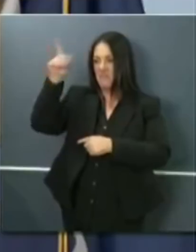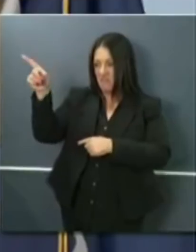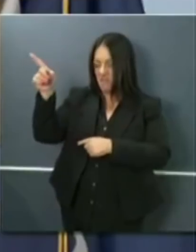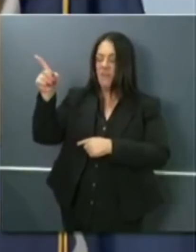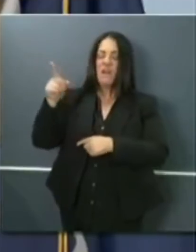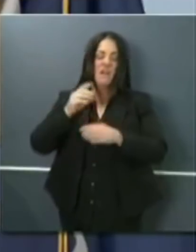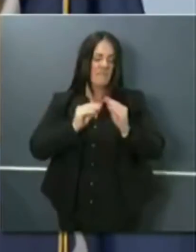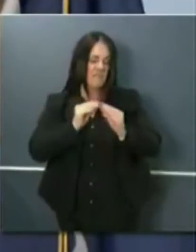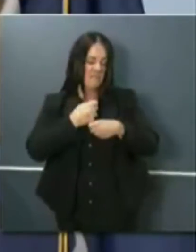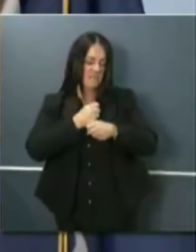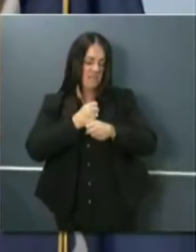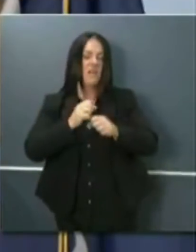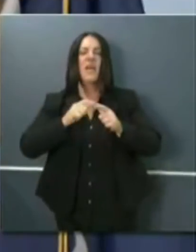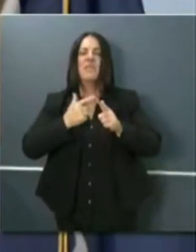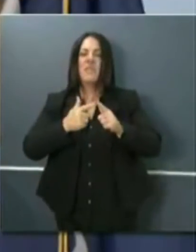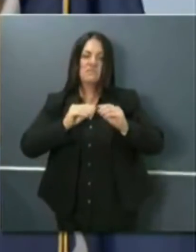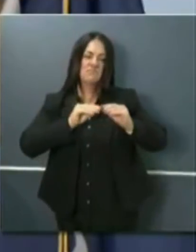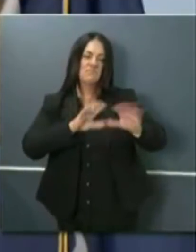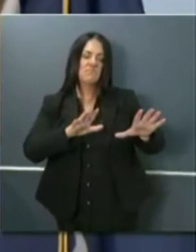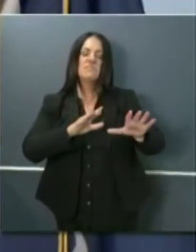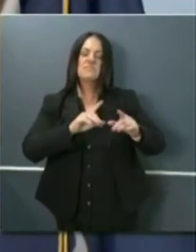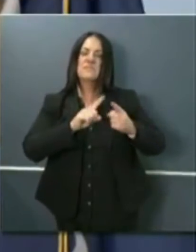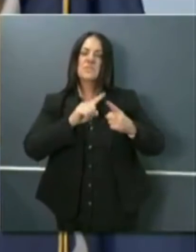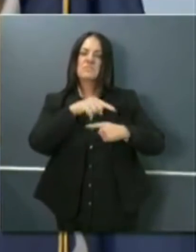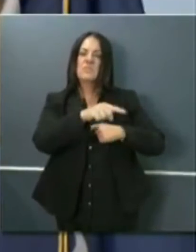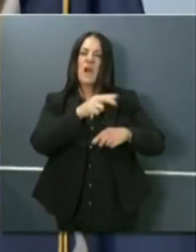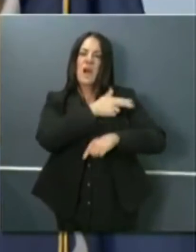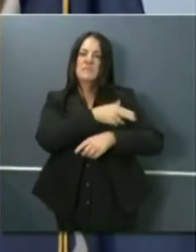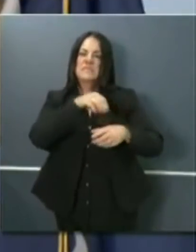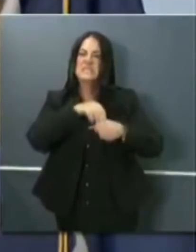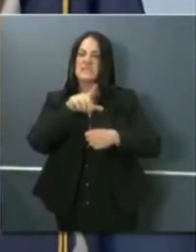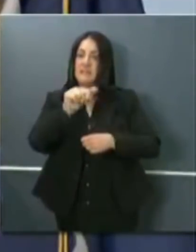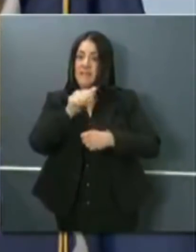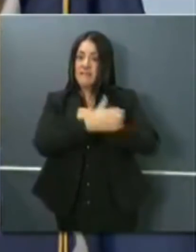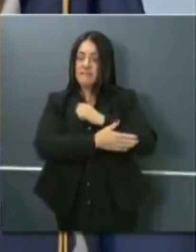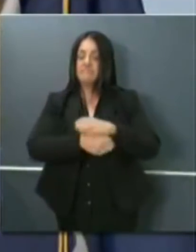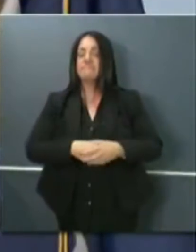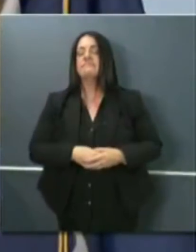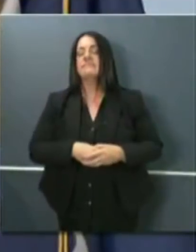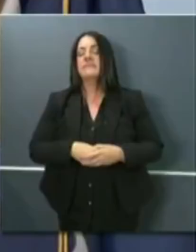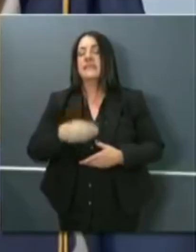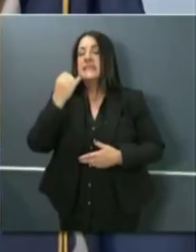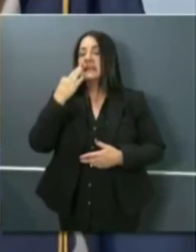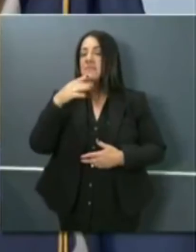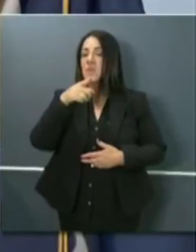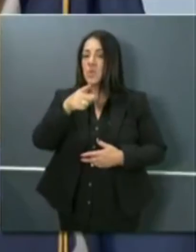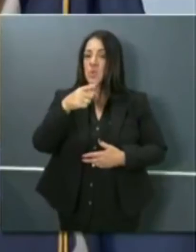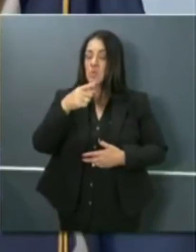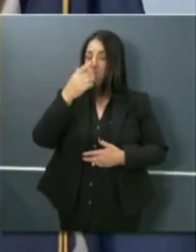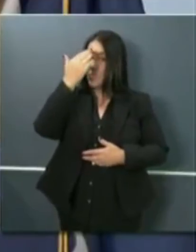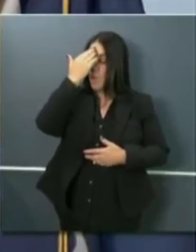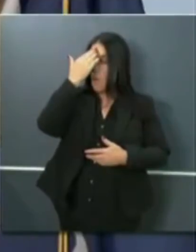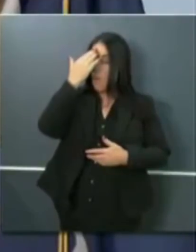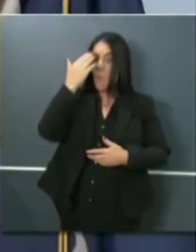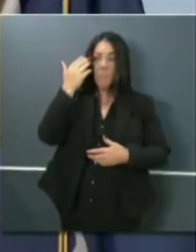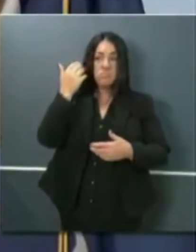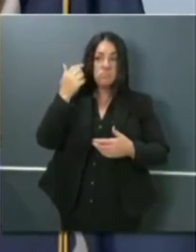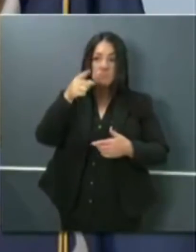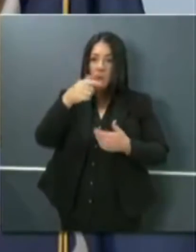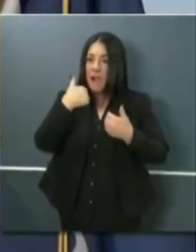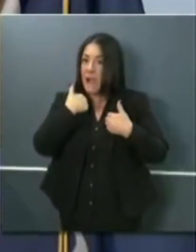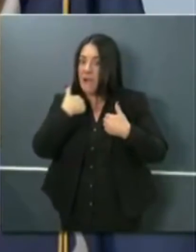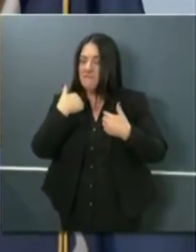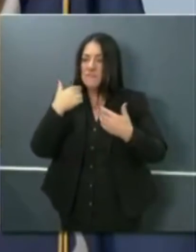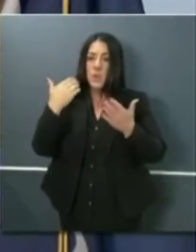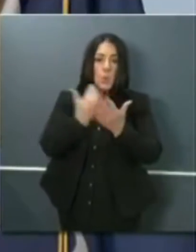out into LA County. And I just want to encourage folks, if you have a line on ventilators, it doesn't matter if